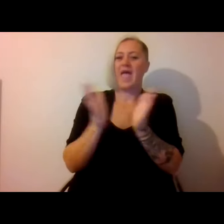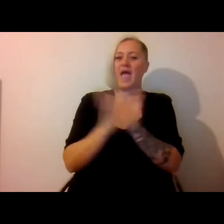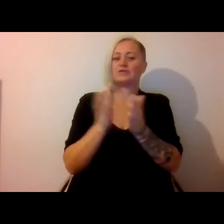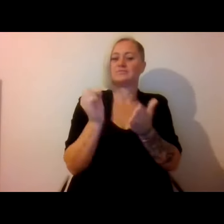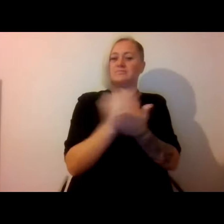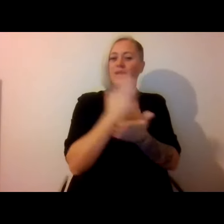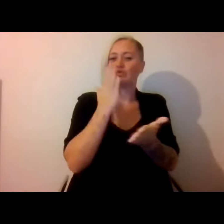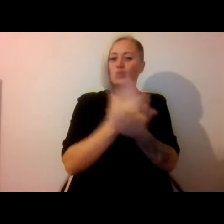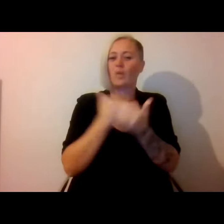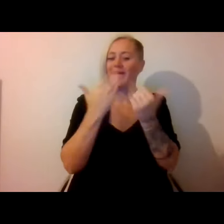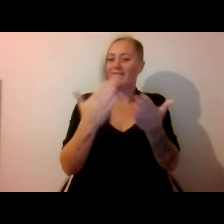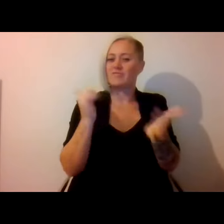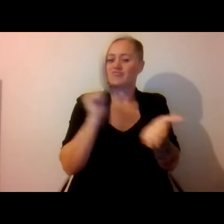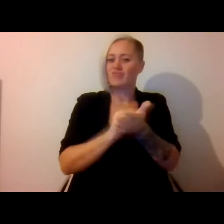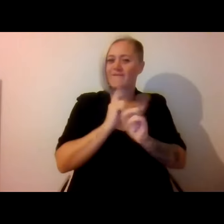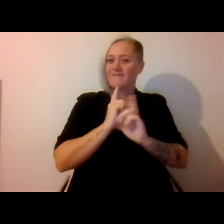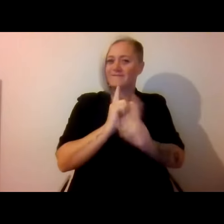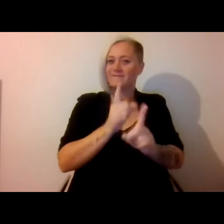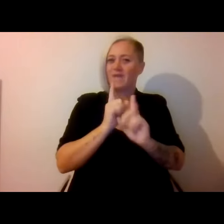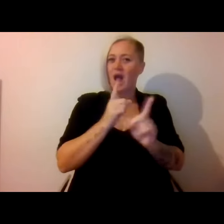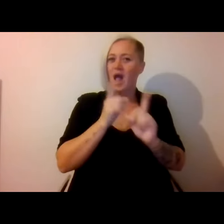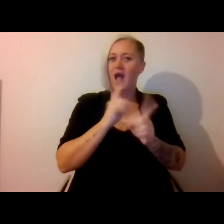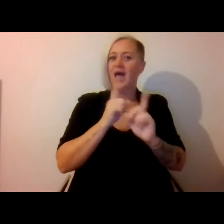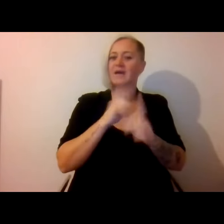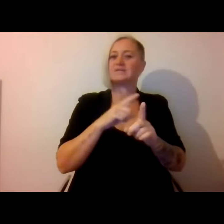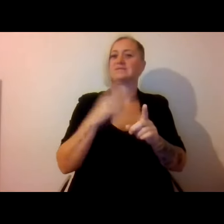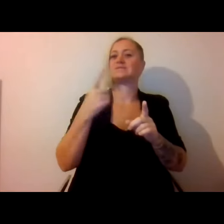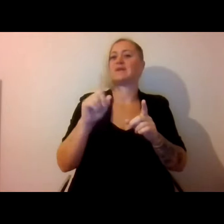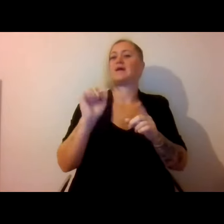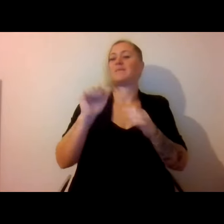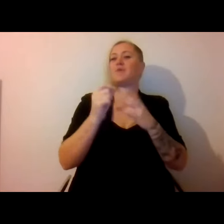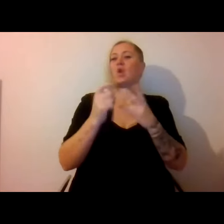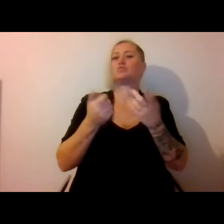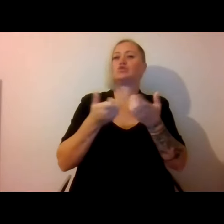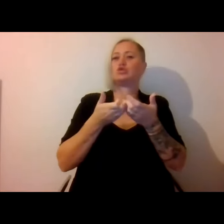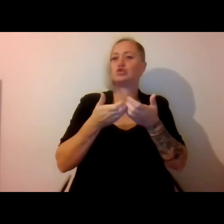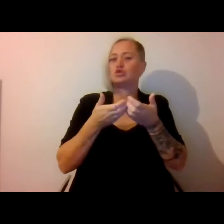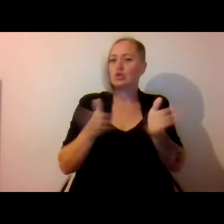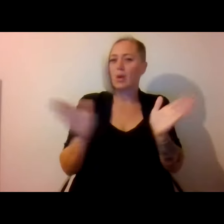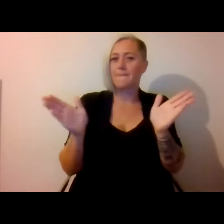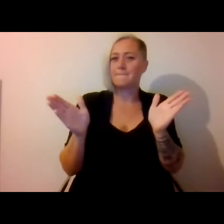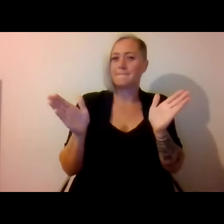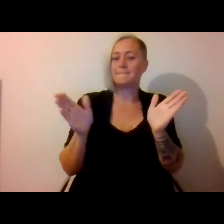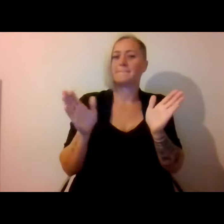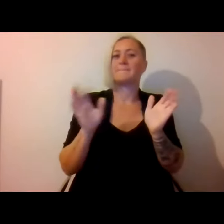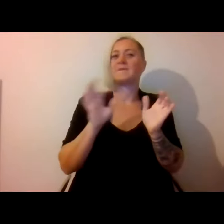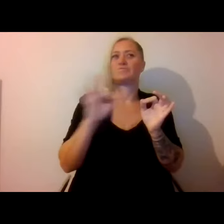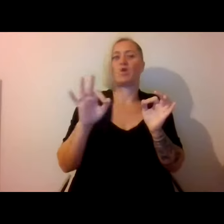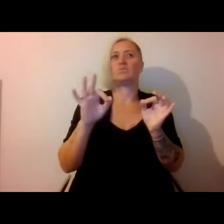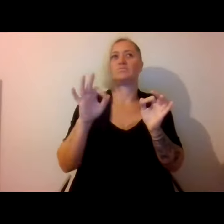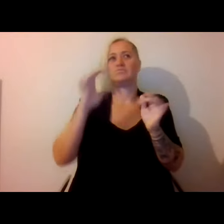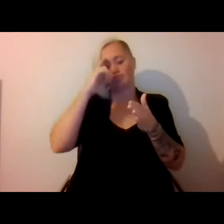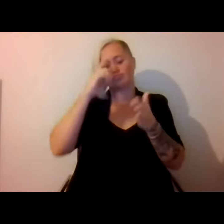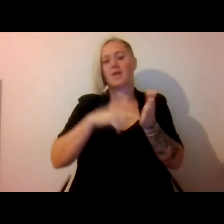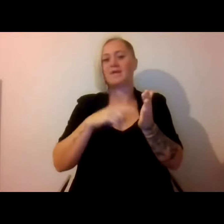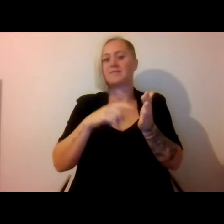right advice, and keep their options open and not just automatically recommend cochlear implant without